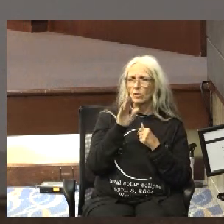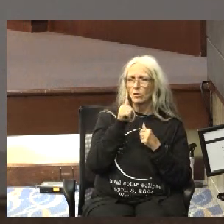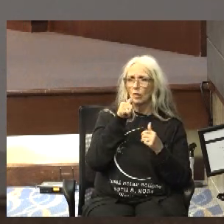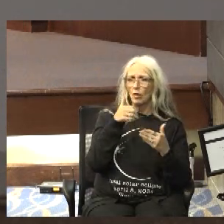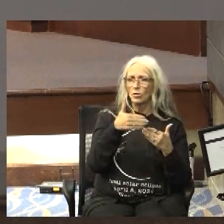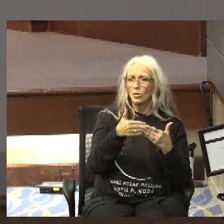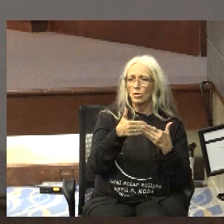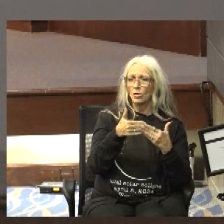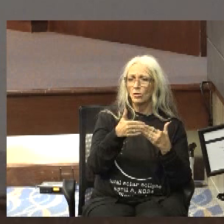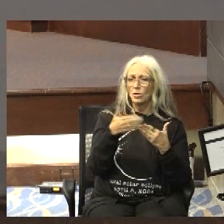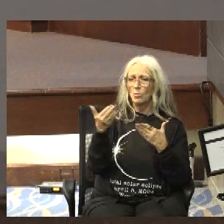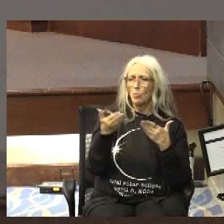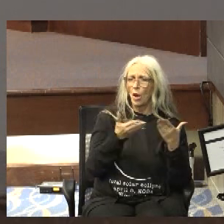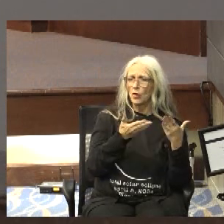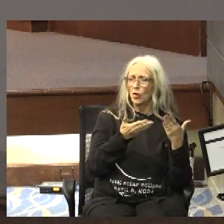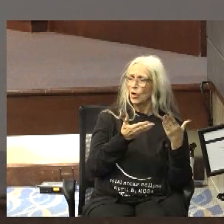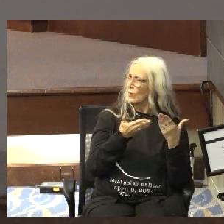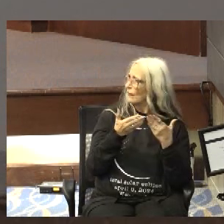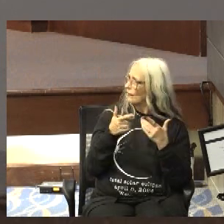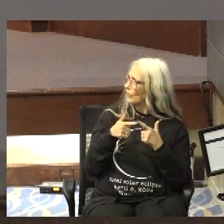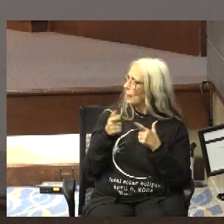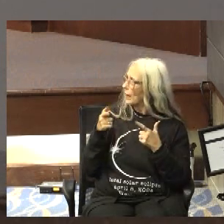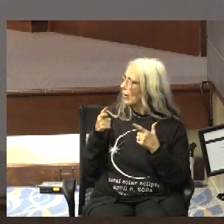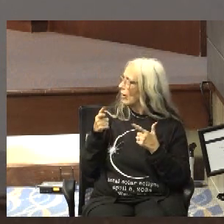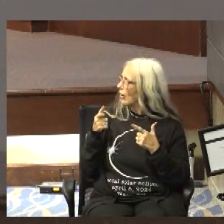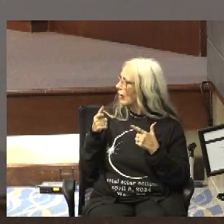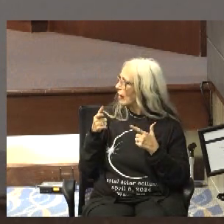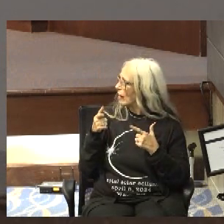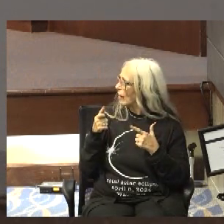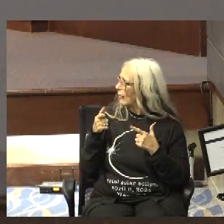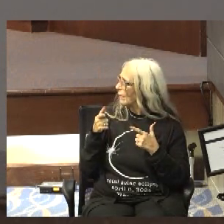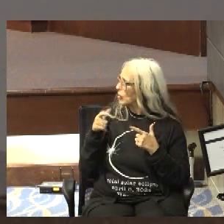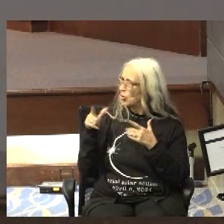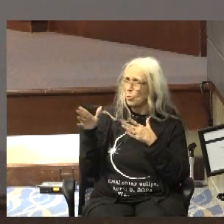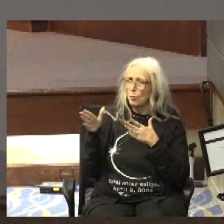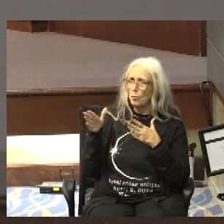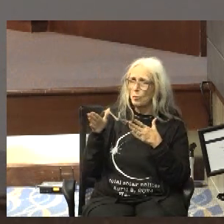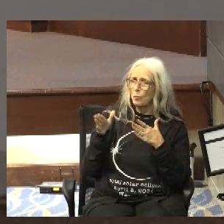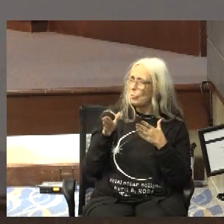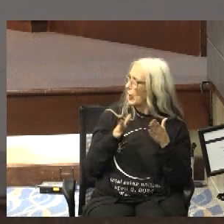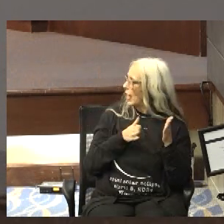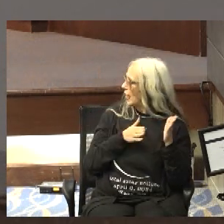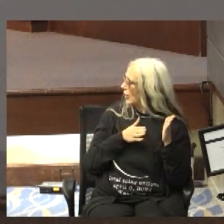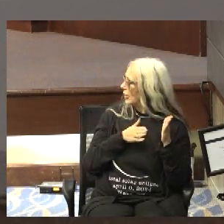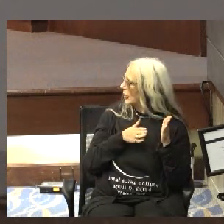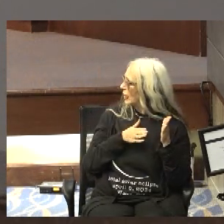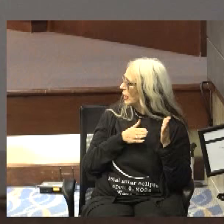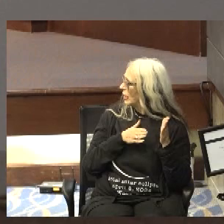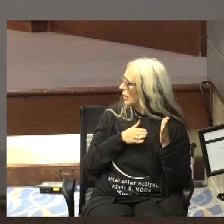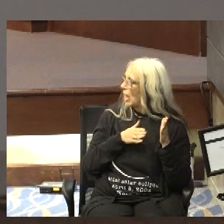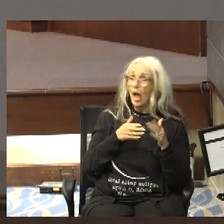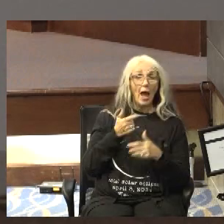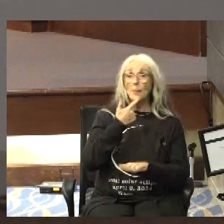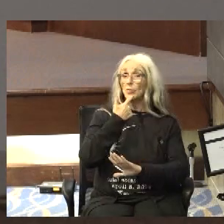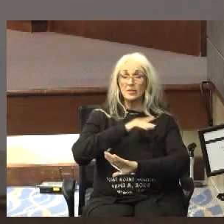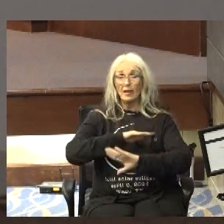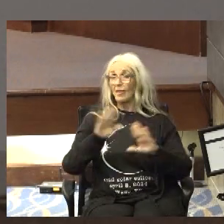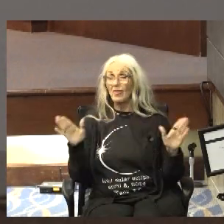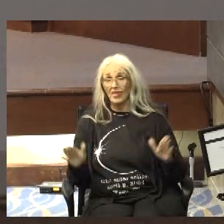in a fireman's outfit. You know what? Are you planning for a penguin? I'm not going to disclose anything right now.